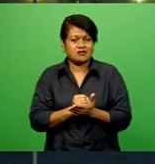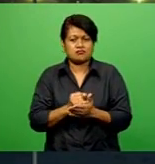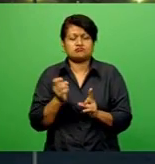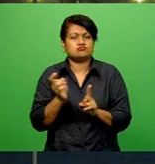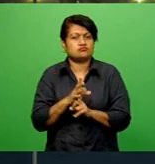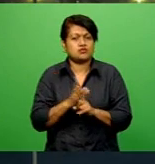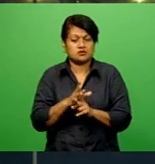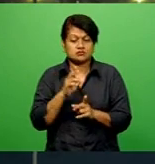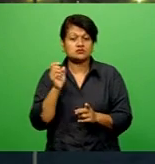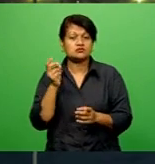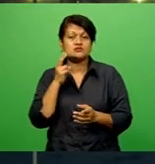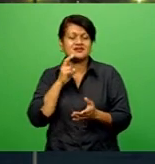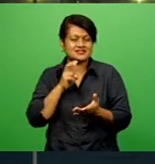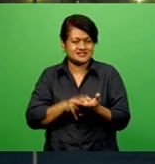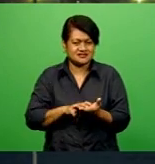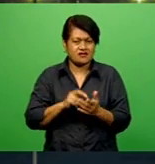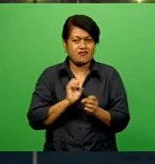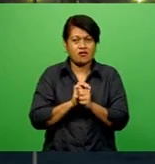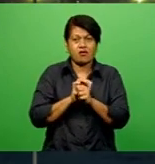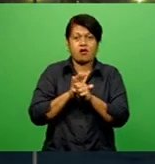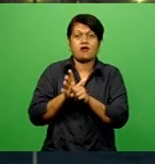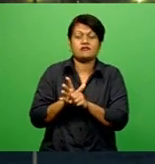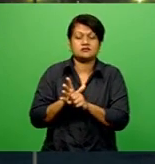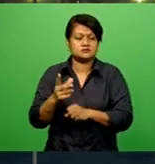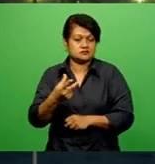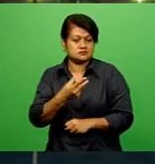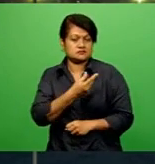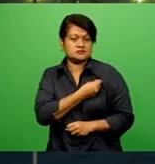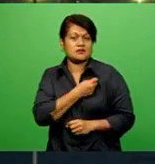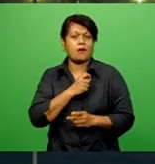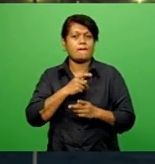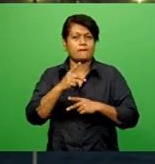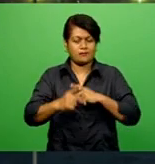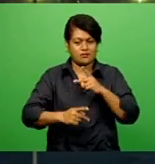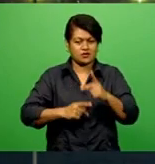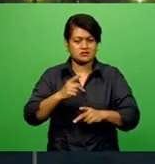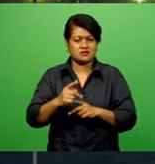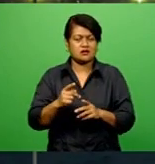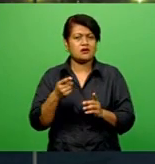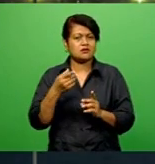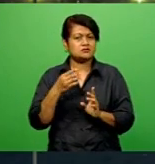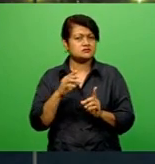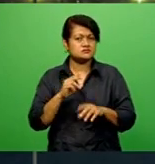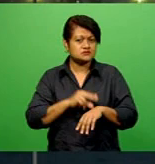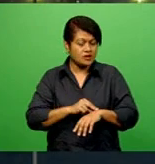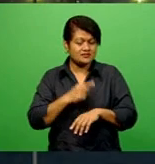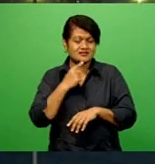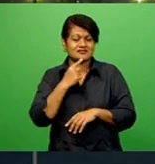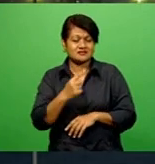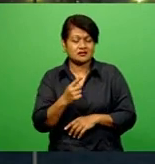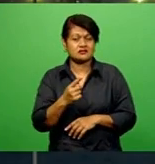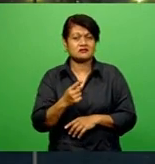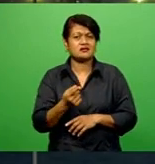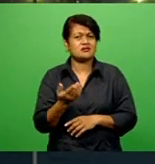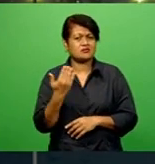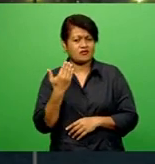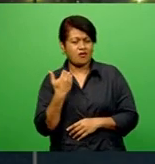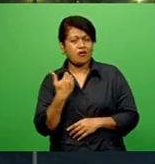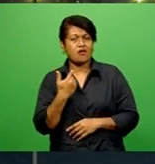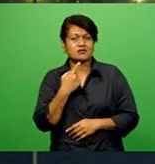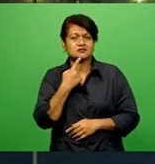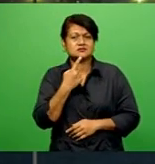register them for the COVID-19 vaccination process. Dr. Wanganambete had earlier in an interview highlighted